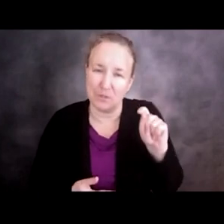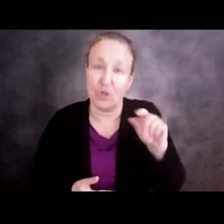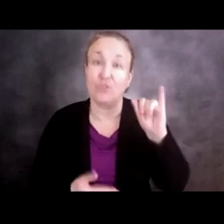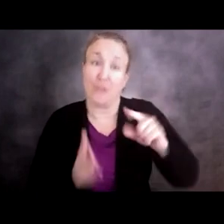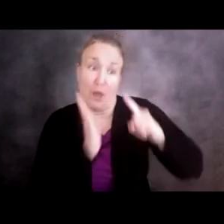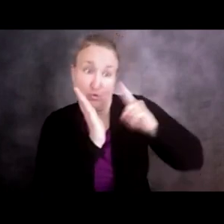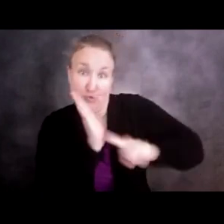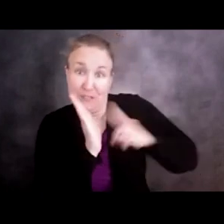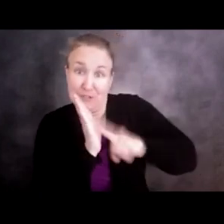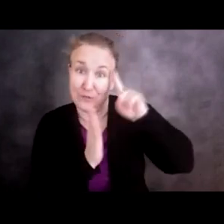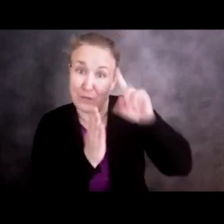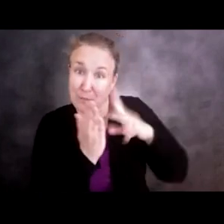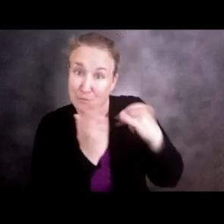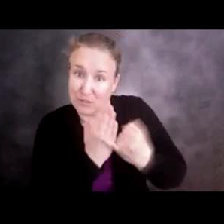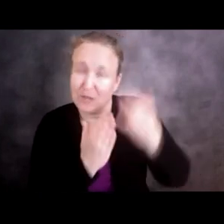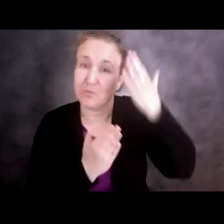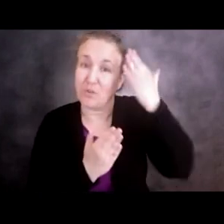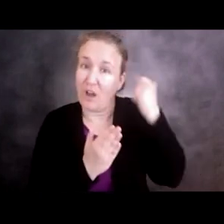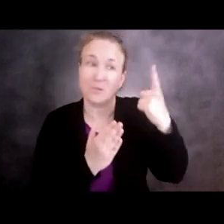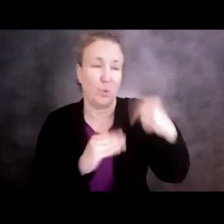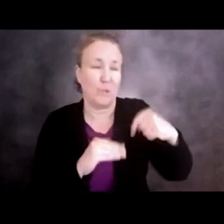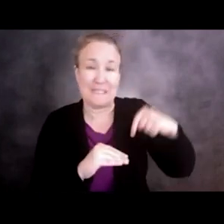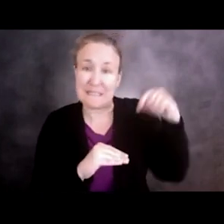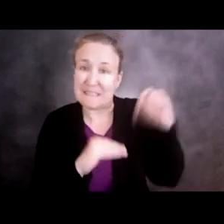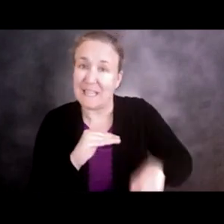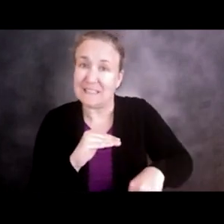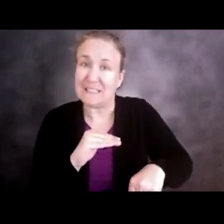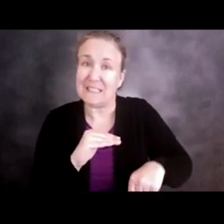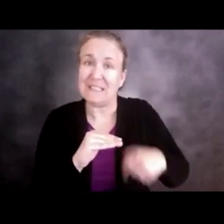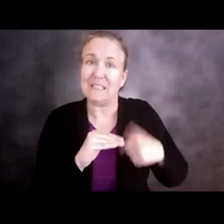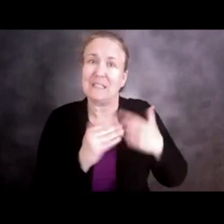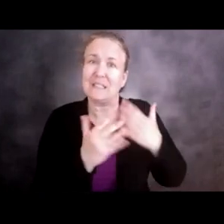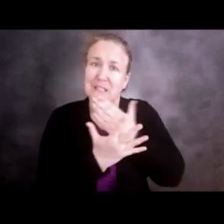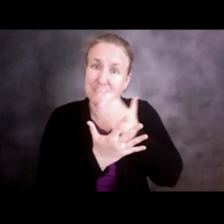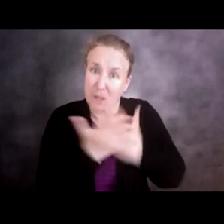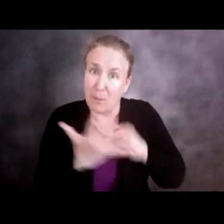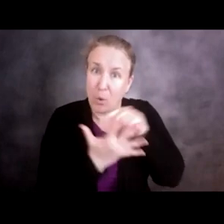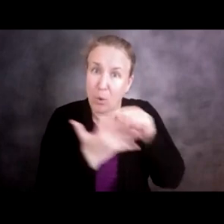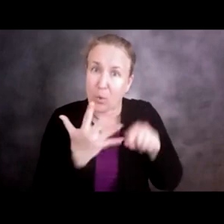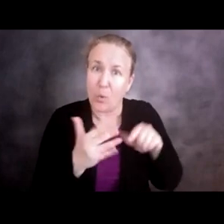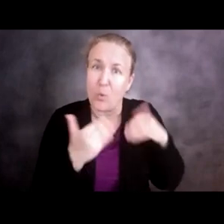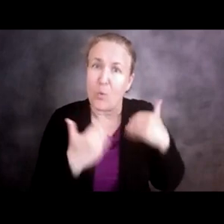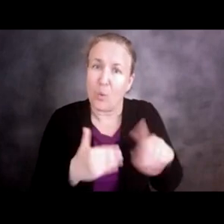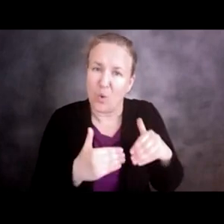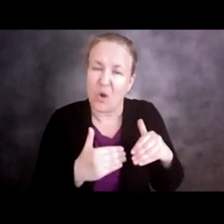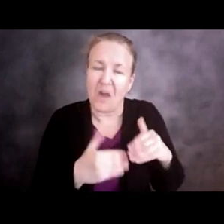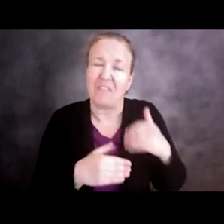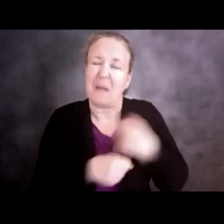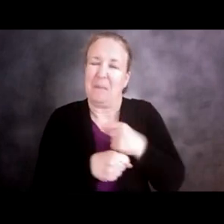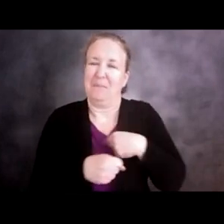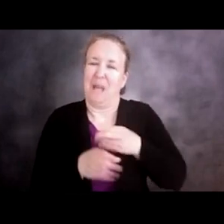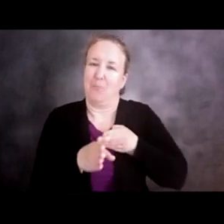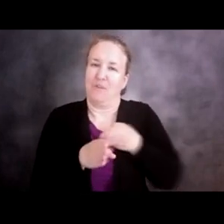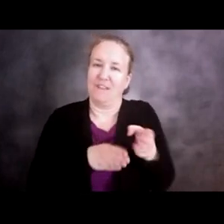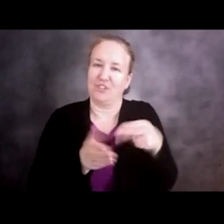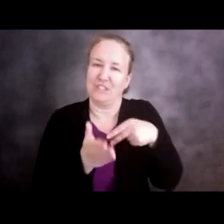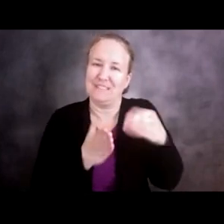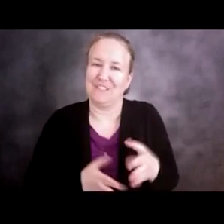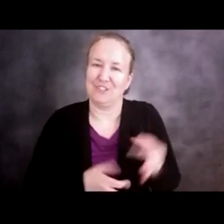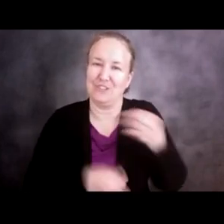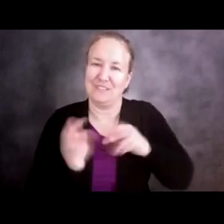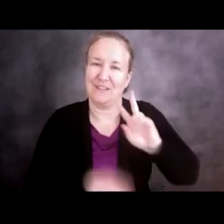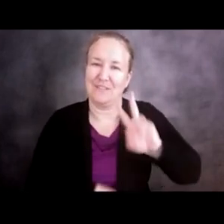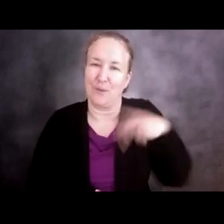ethnography, because of the intensity of its embodied component, is what made me a professional dancer rather than the other way